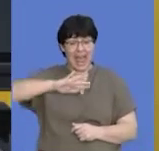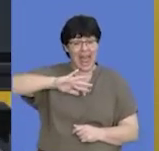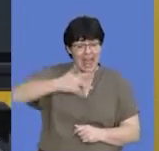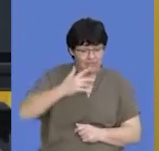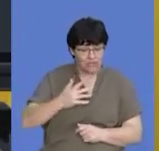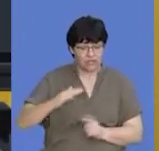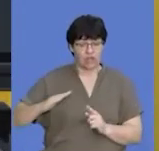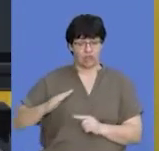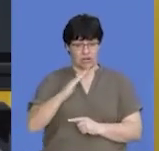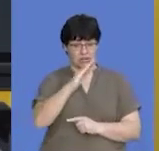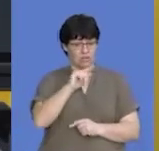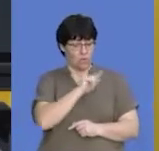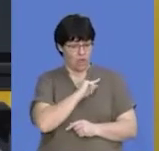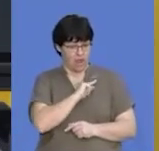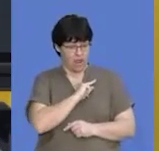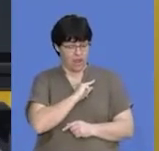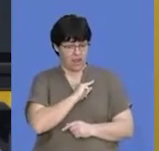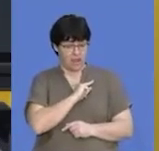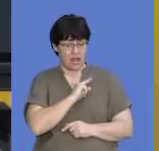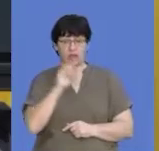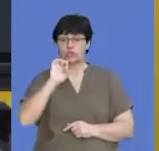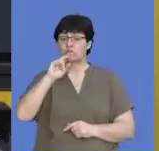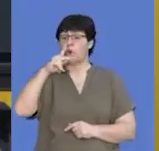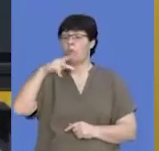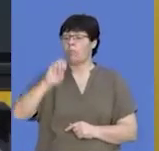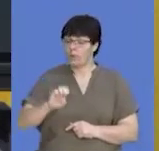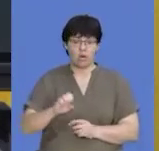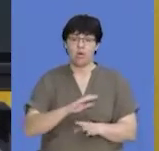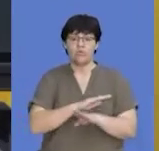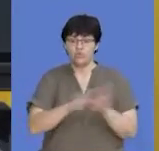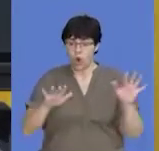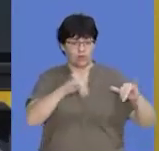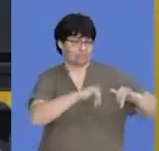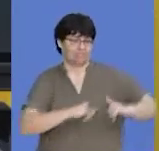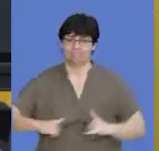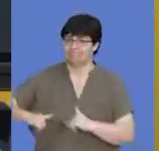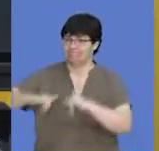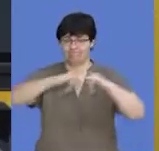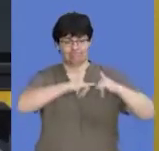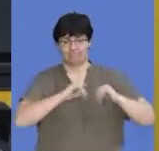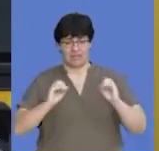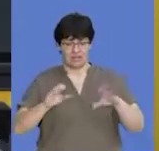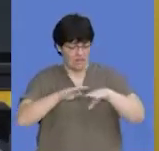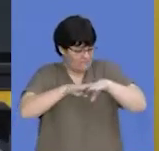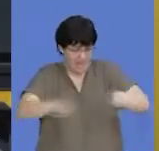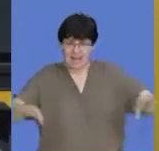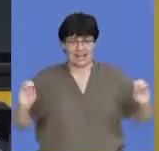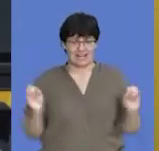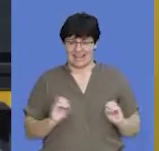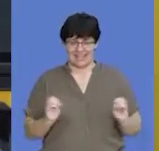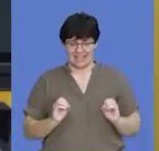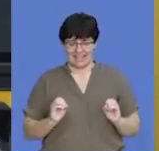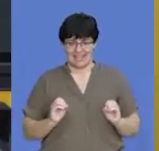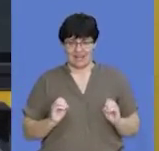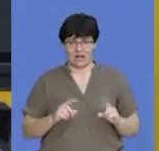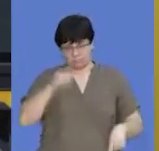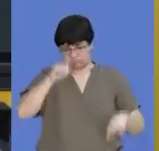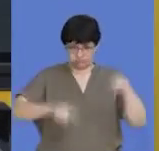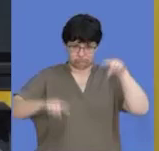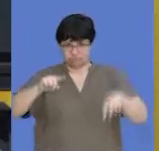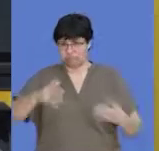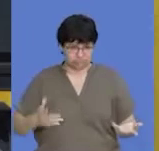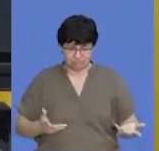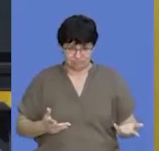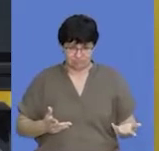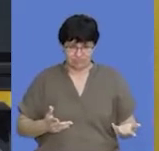average gradient because slopes on the Earth's surface are not uniform, not flat. They're always